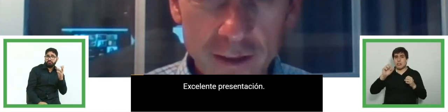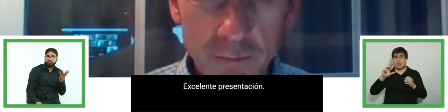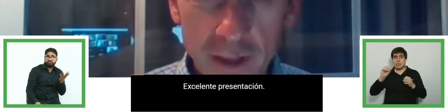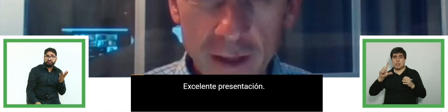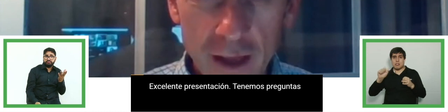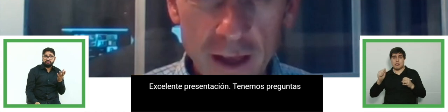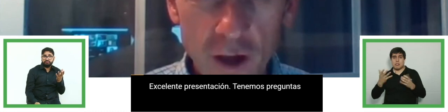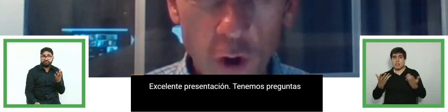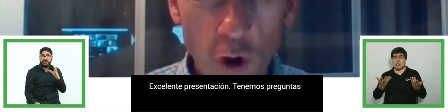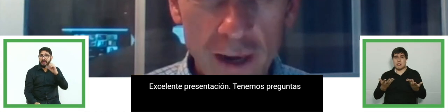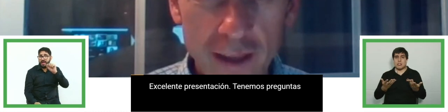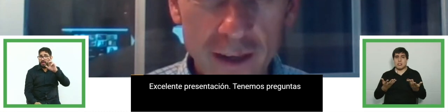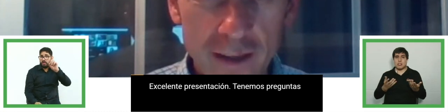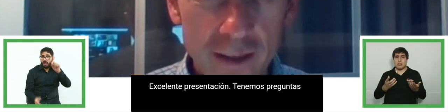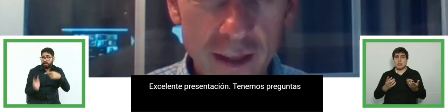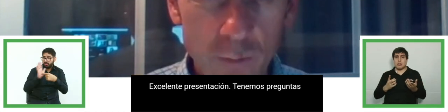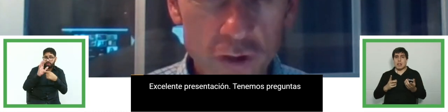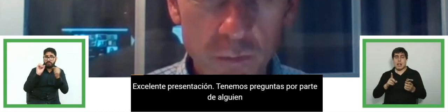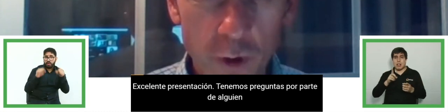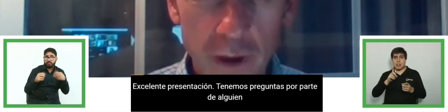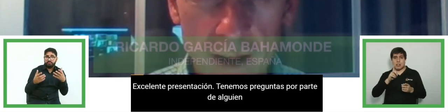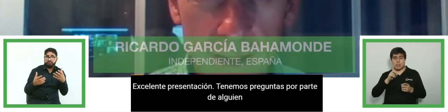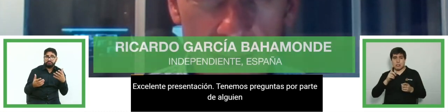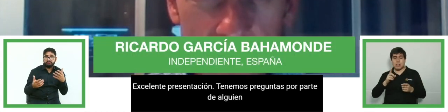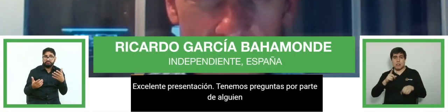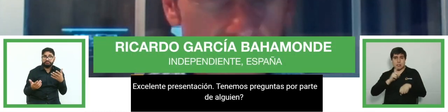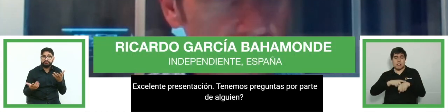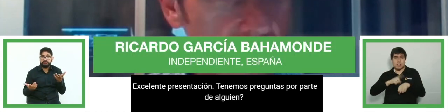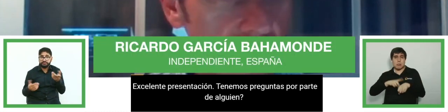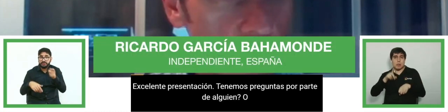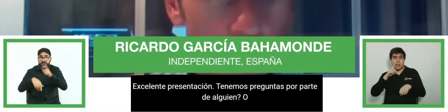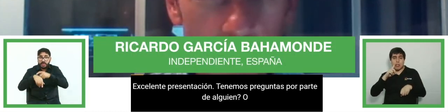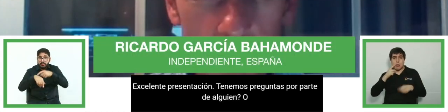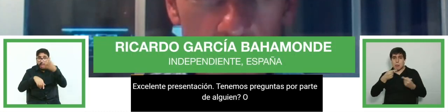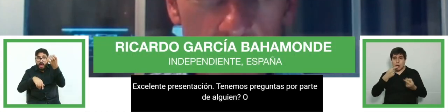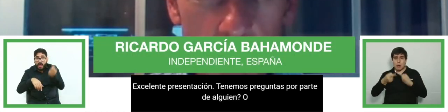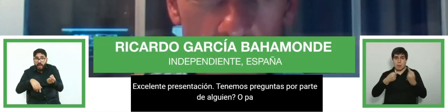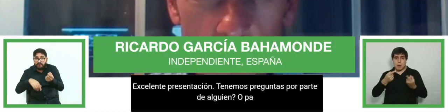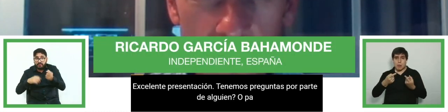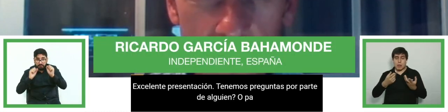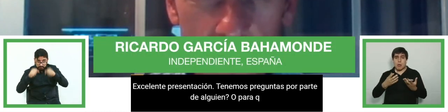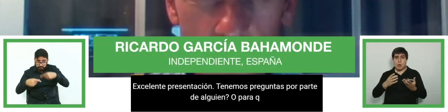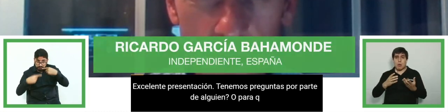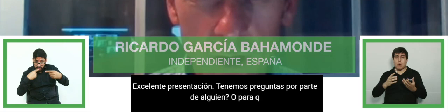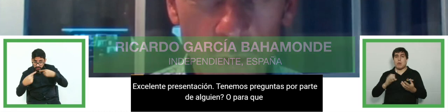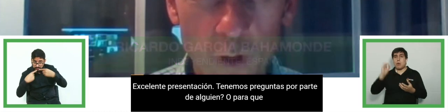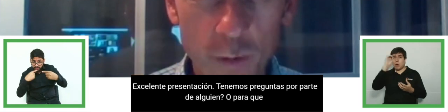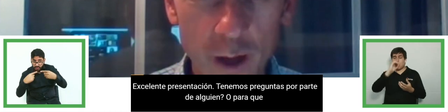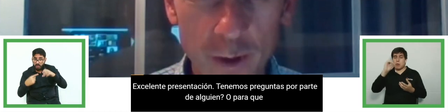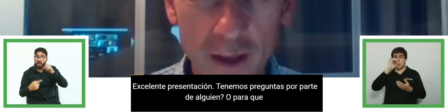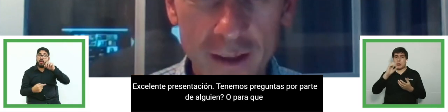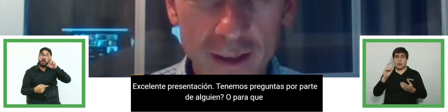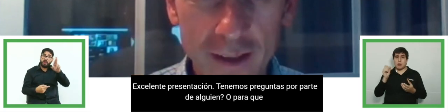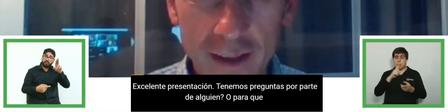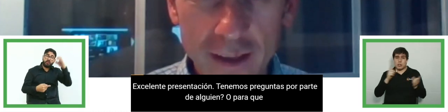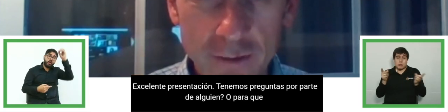or we have time for last comments, very briefly, maybe. I don't know, you tell